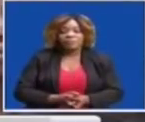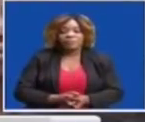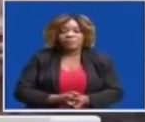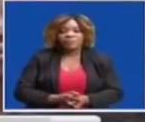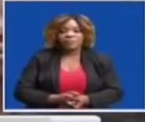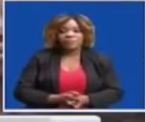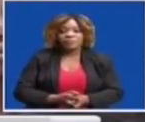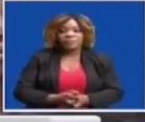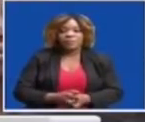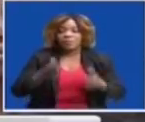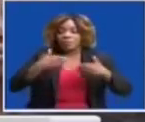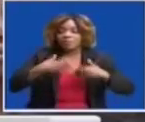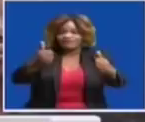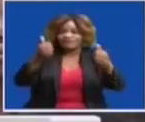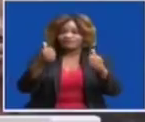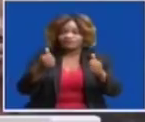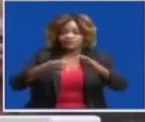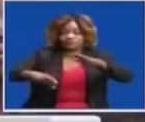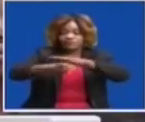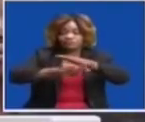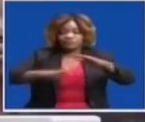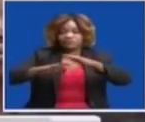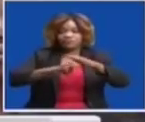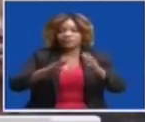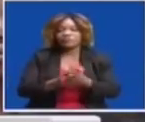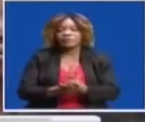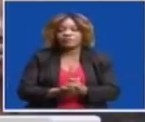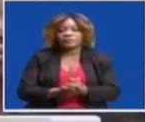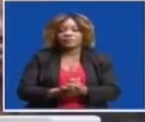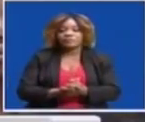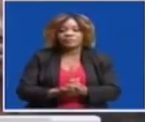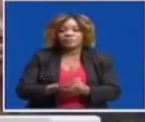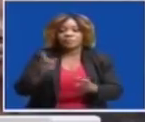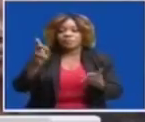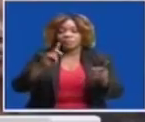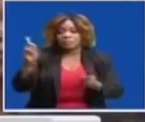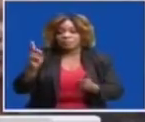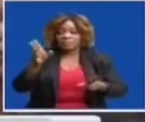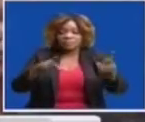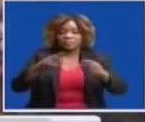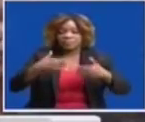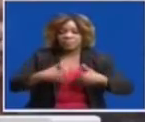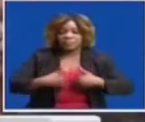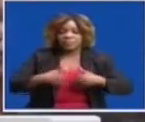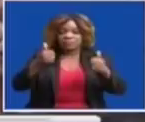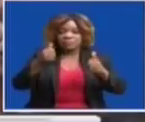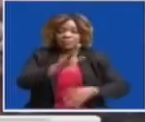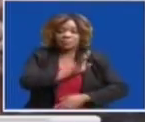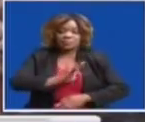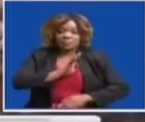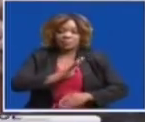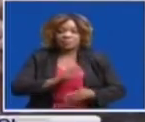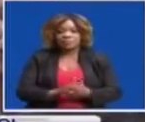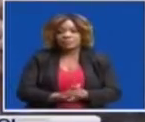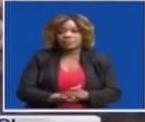firm foundation where citizens will have good morals such as respecting